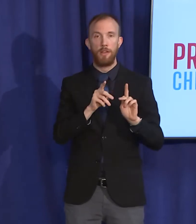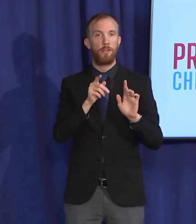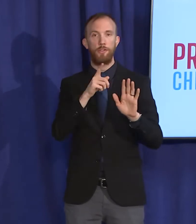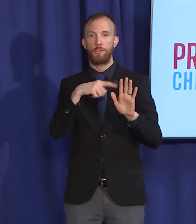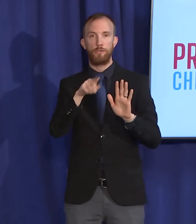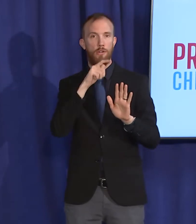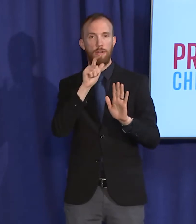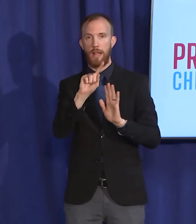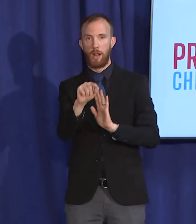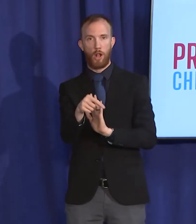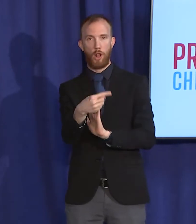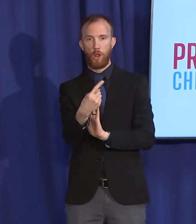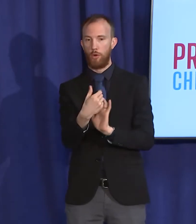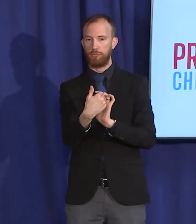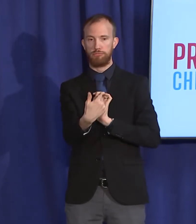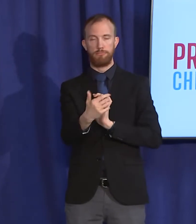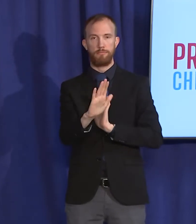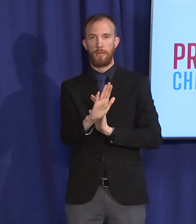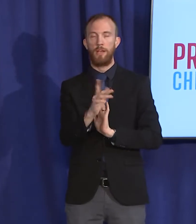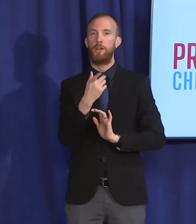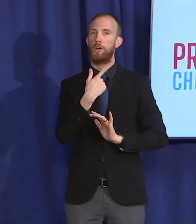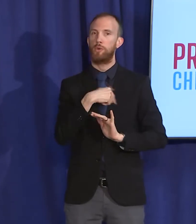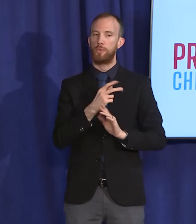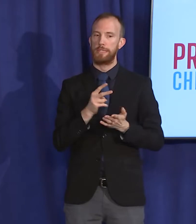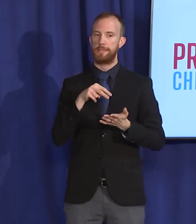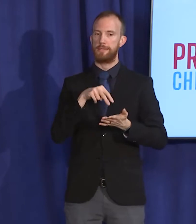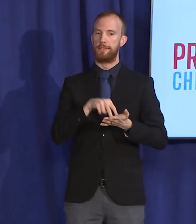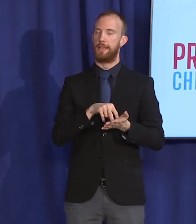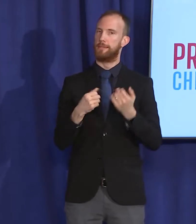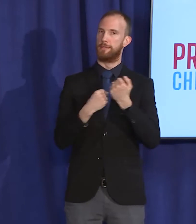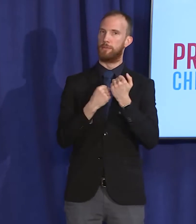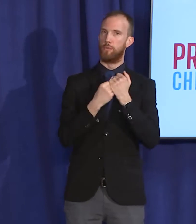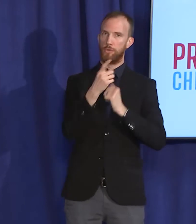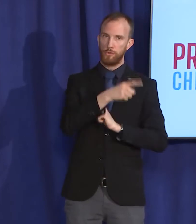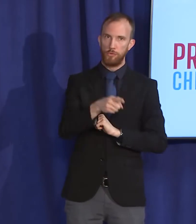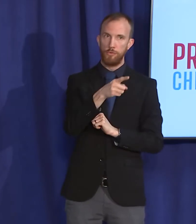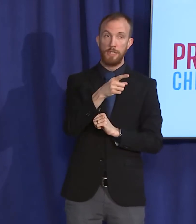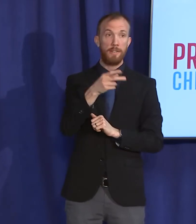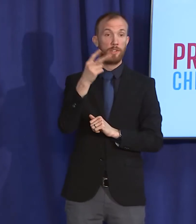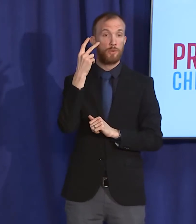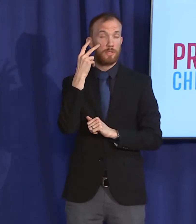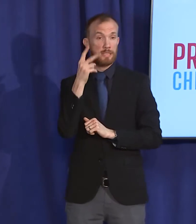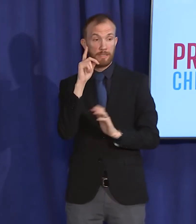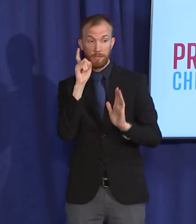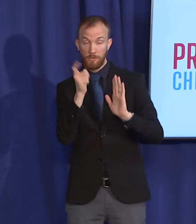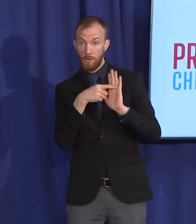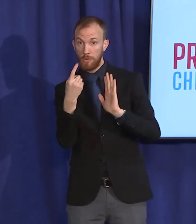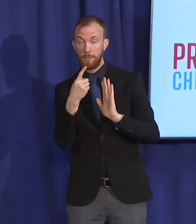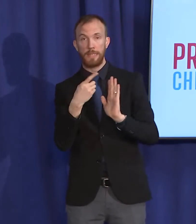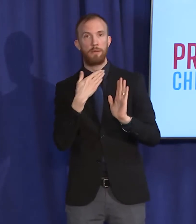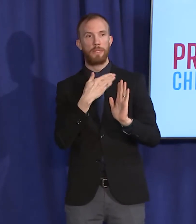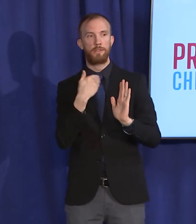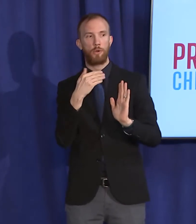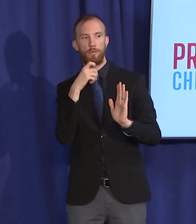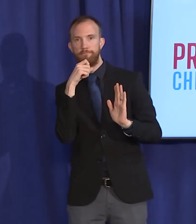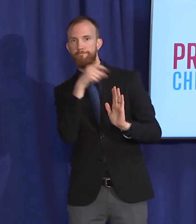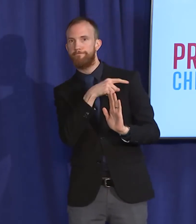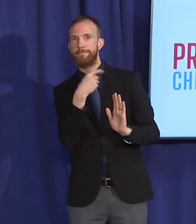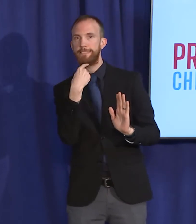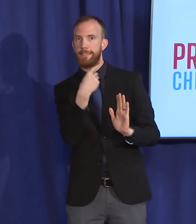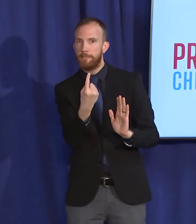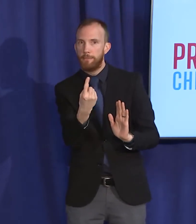not alone. We stand united with you, and if you see something, please say something. Call